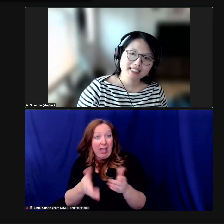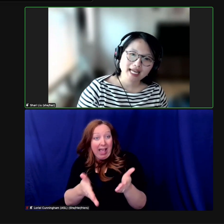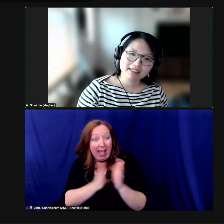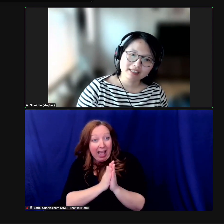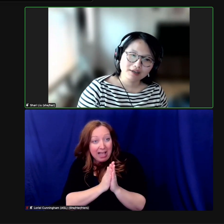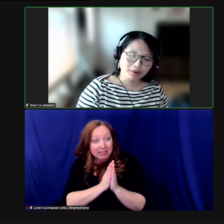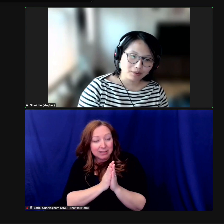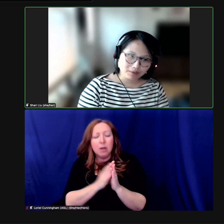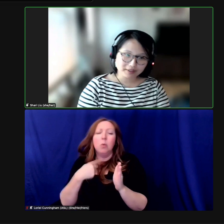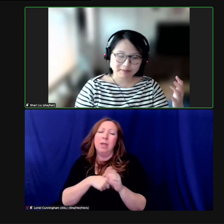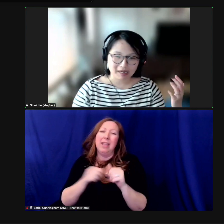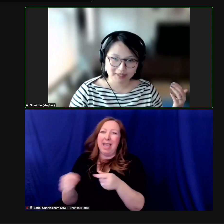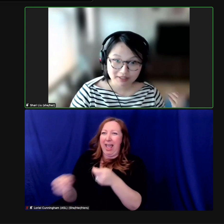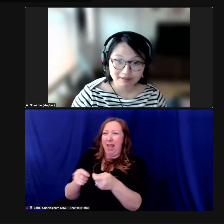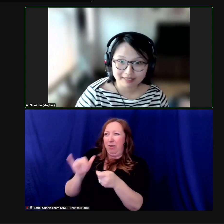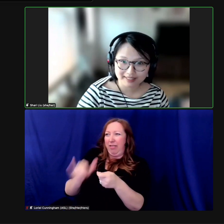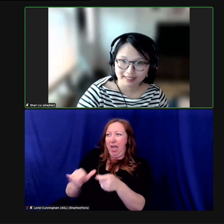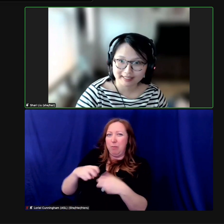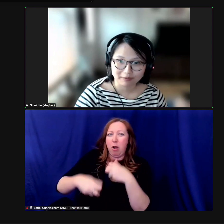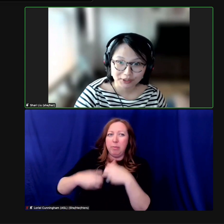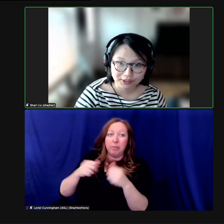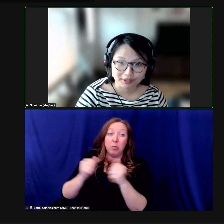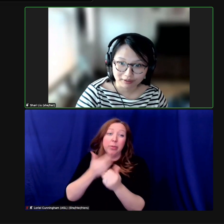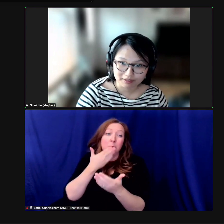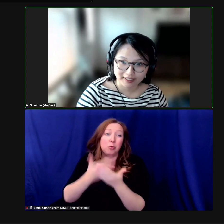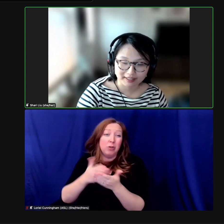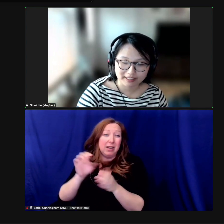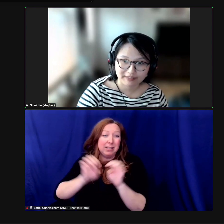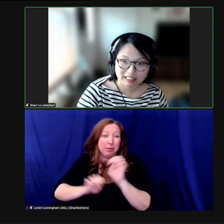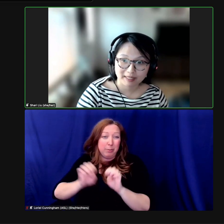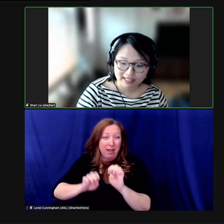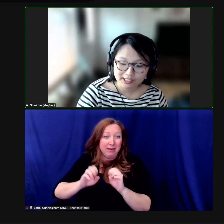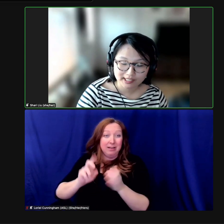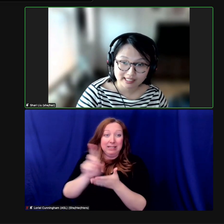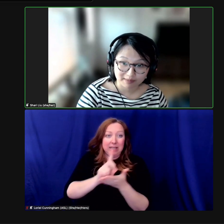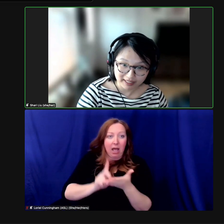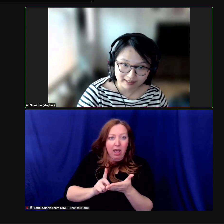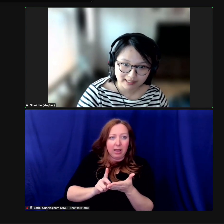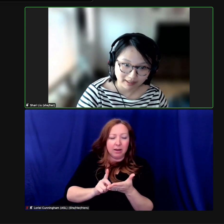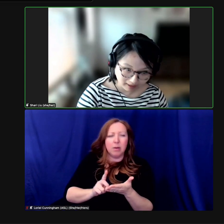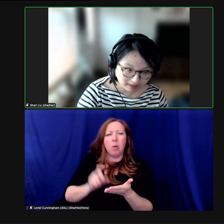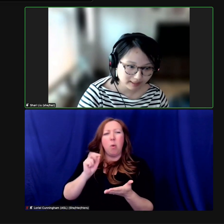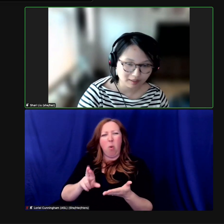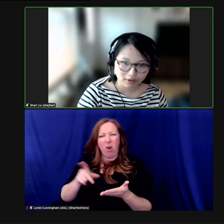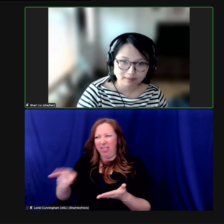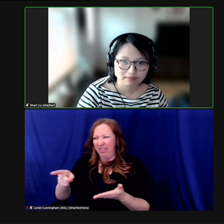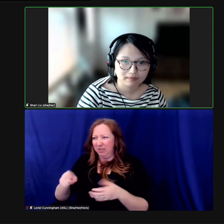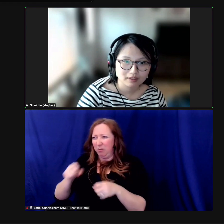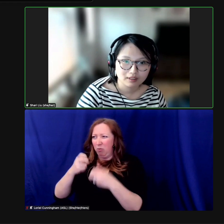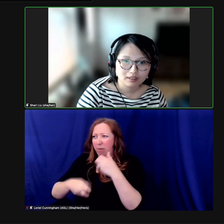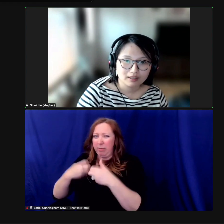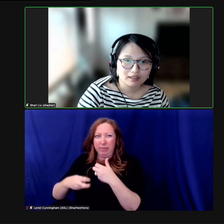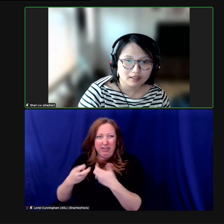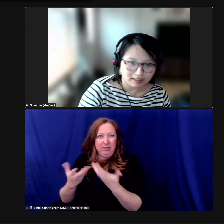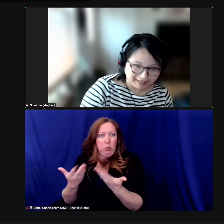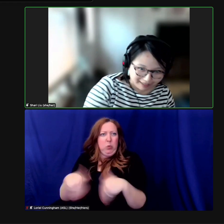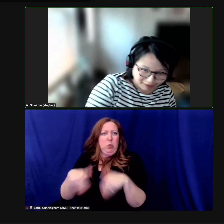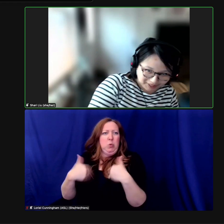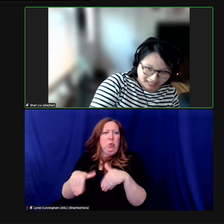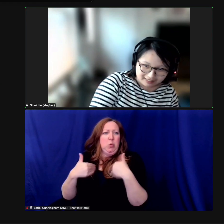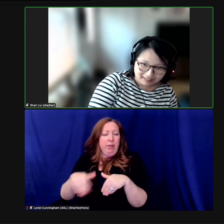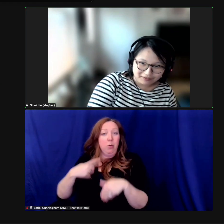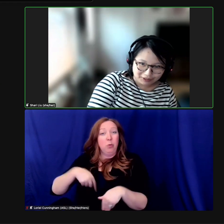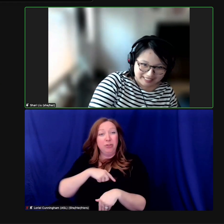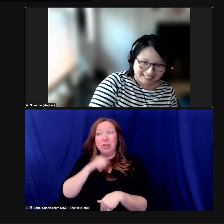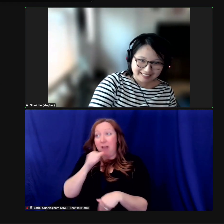experimental design, or this problem is so devastating that we shouldn't use violation of expectation as a method at all anymore. So now